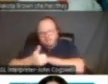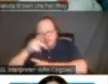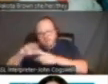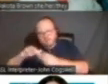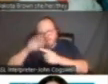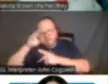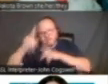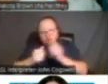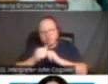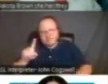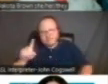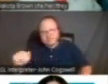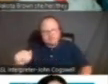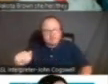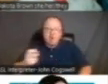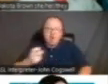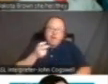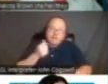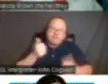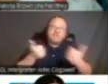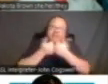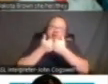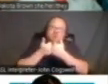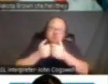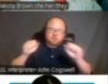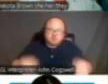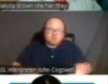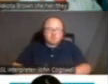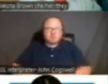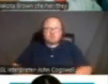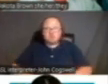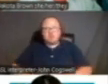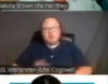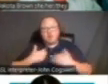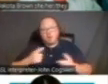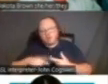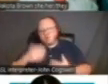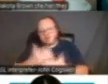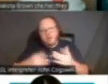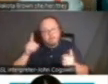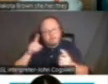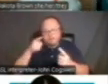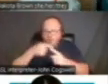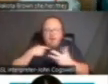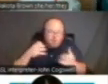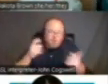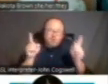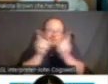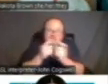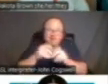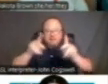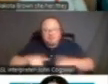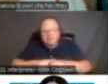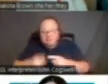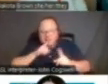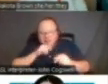with disabilities can be particularly challenging. Um, and I do want to, at some point, meet in person, but the answers are